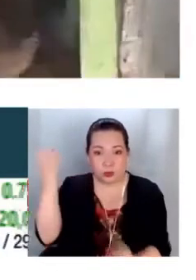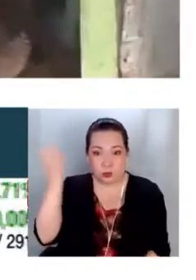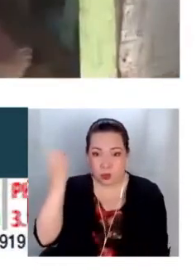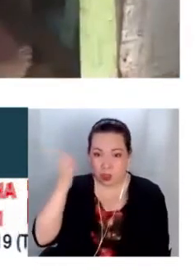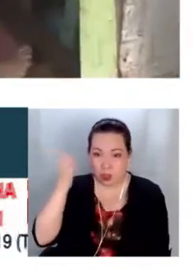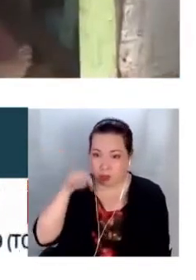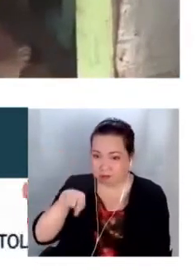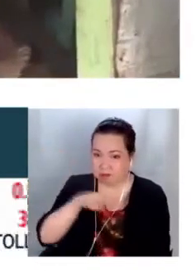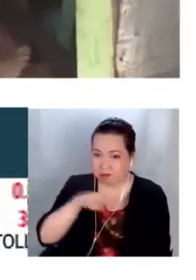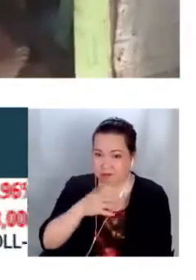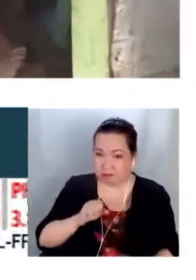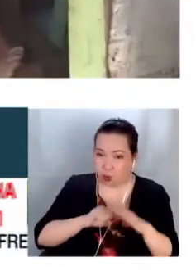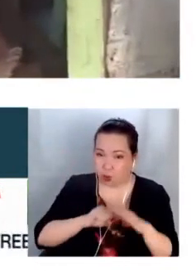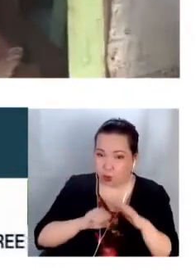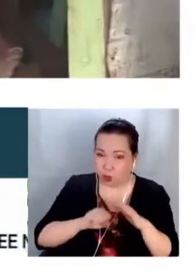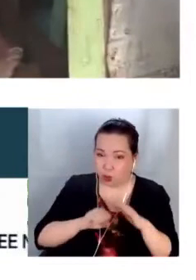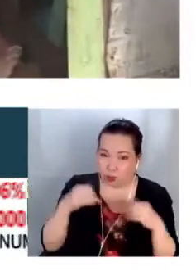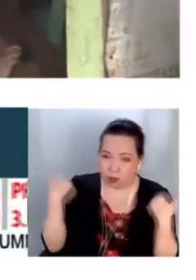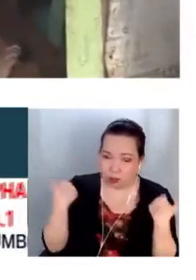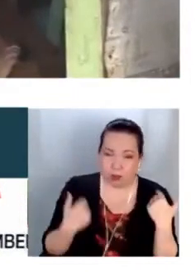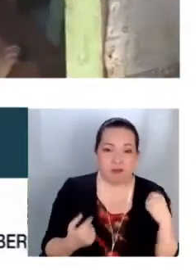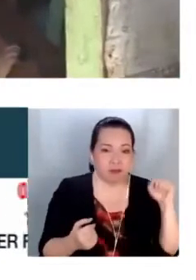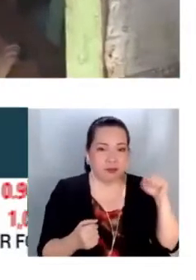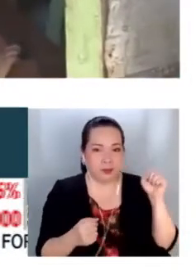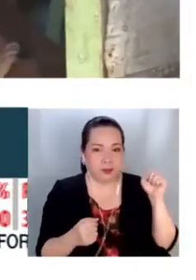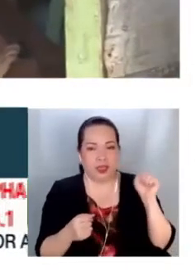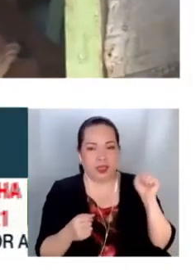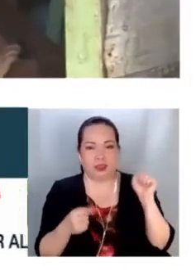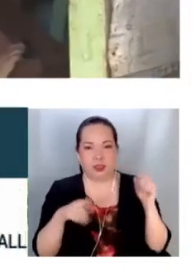the Commission on Population and Development